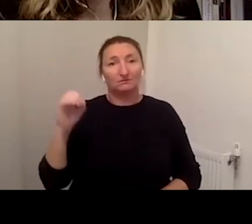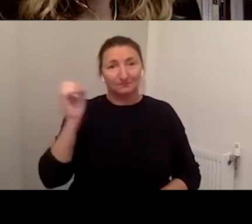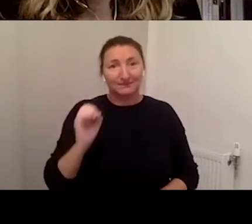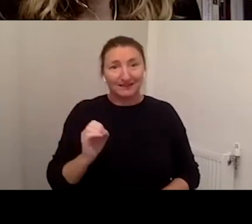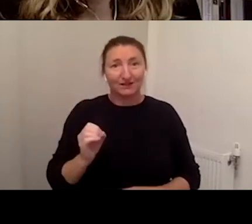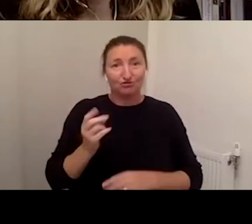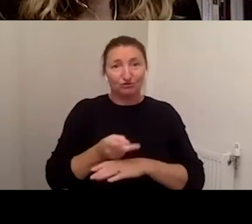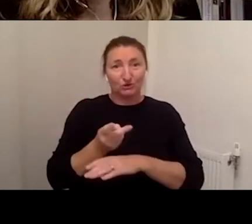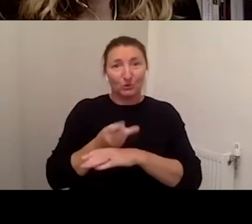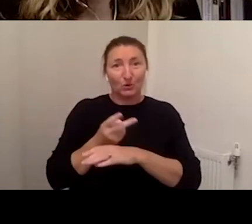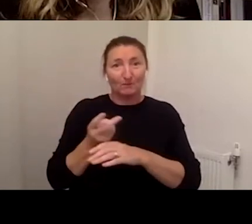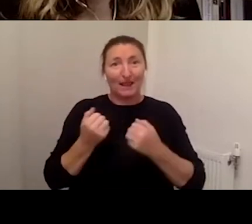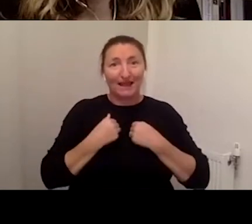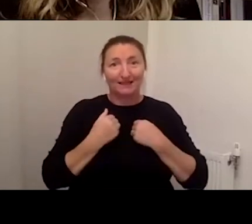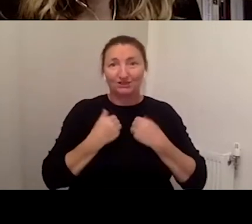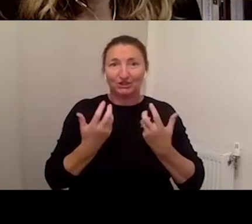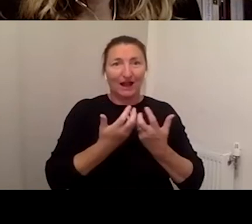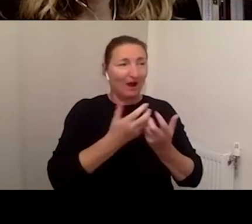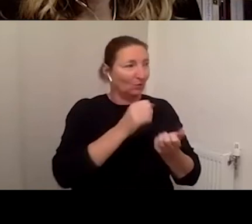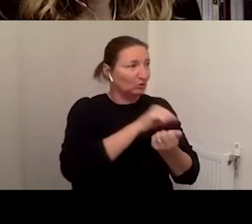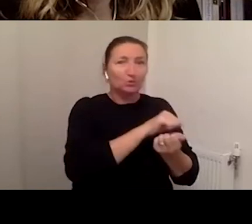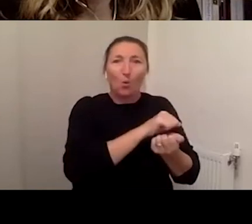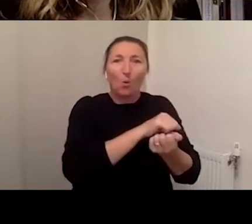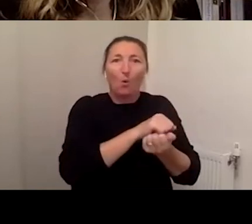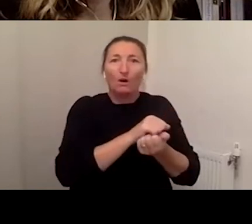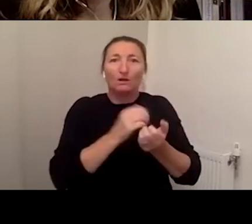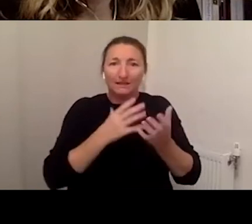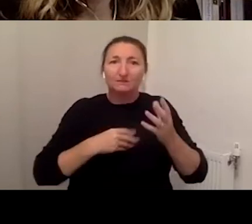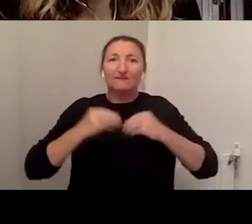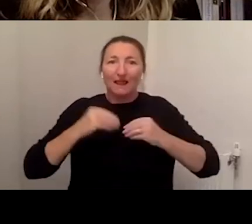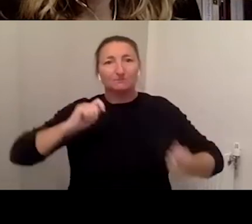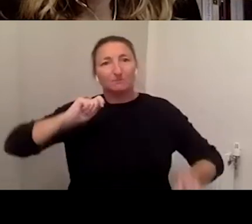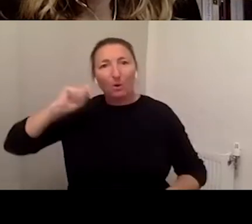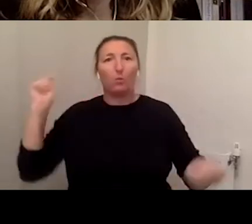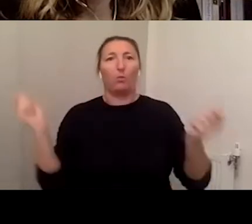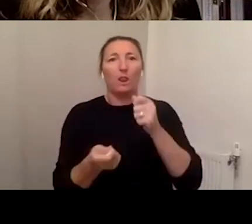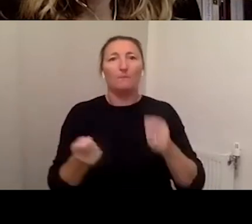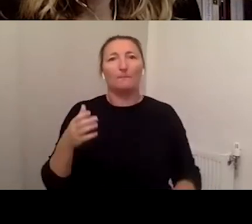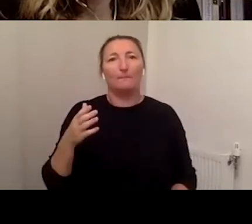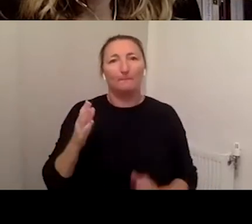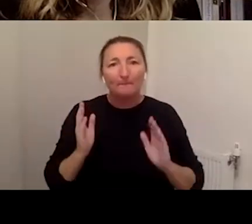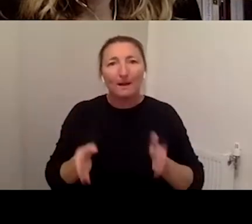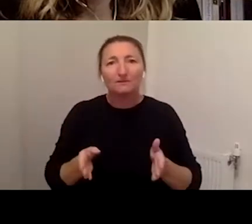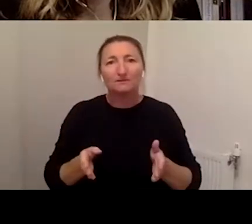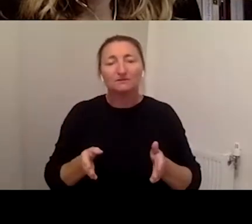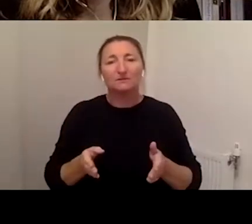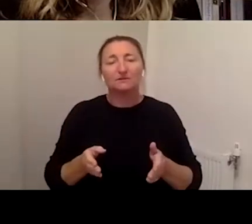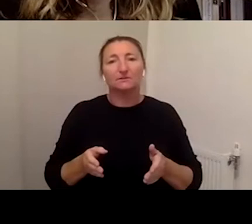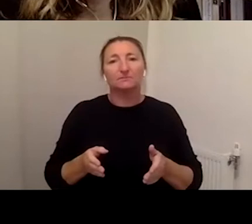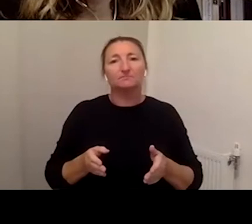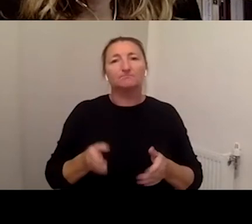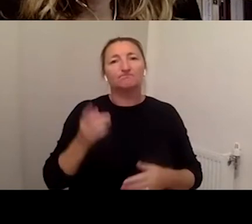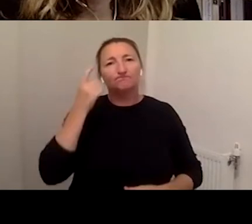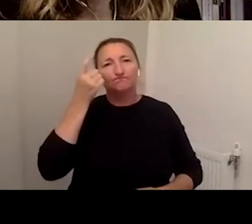about storage, about flexibility and so. And then of course the easy way out is, can we keep a little bit of